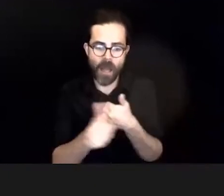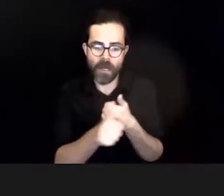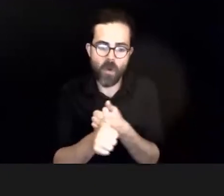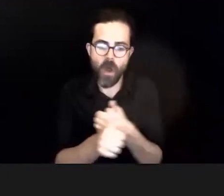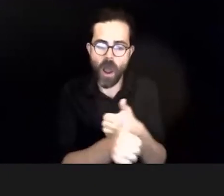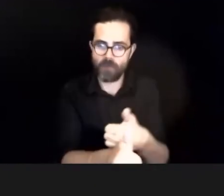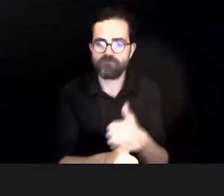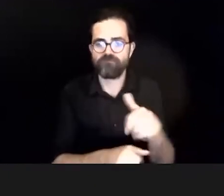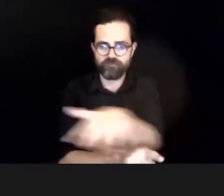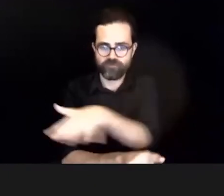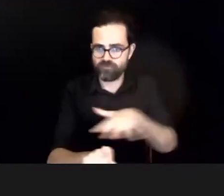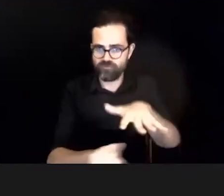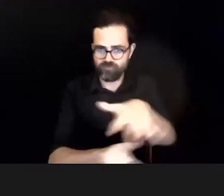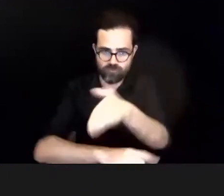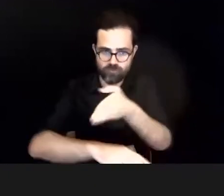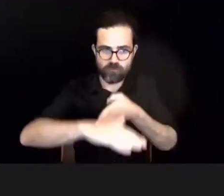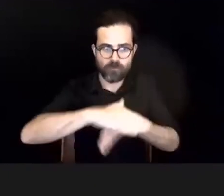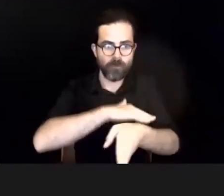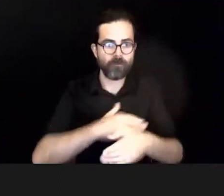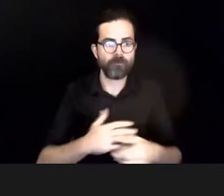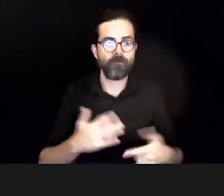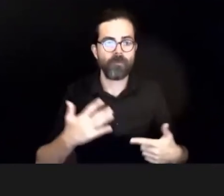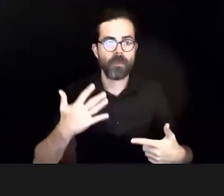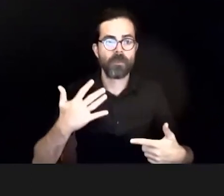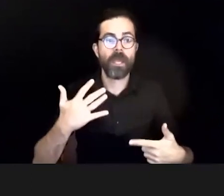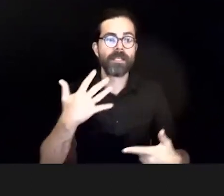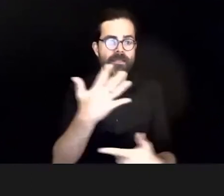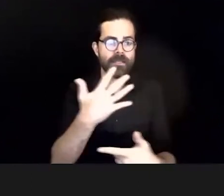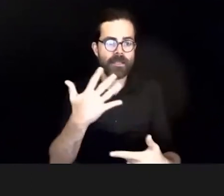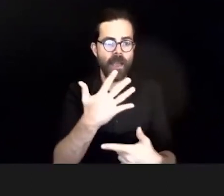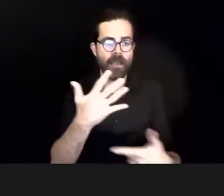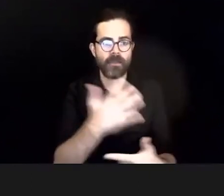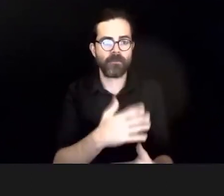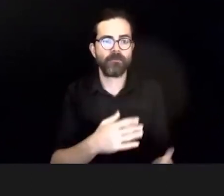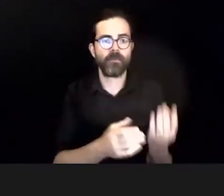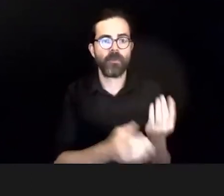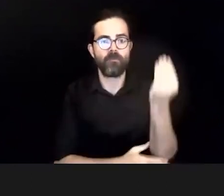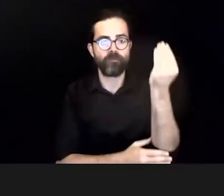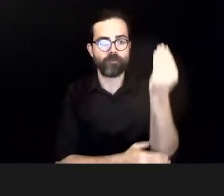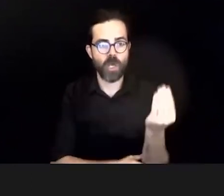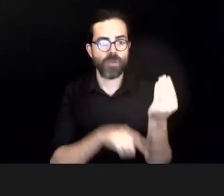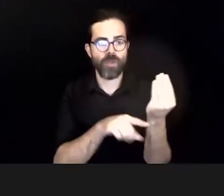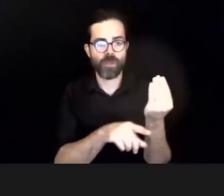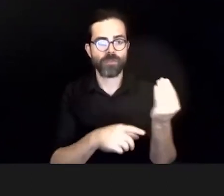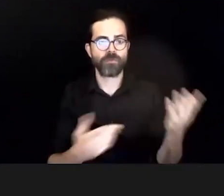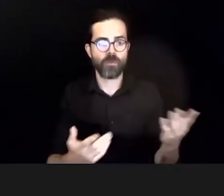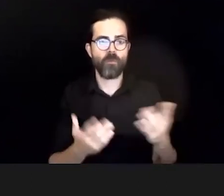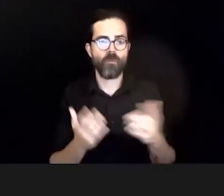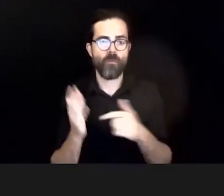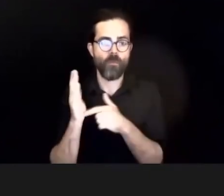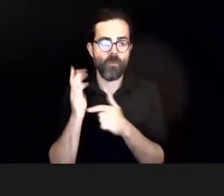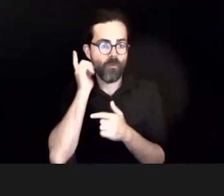7, in those products equipped with mobile apps for its use and management, those must comply